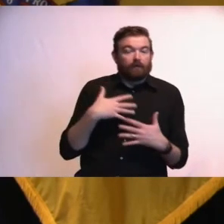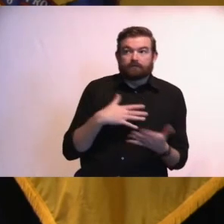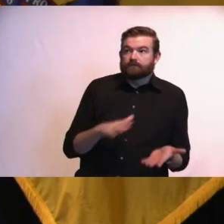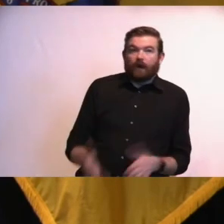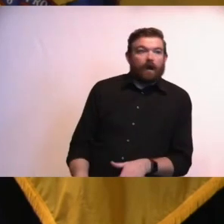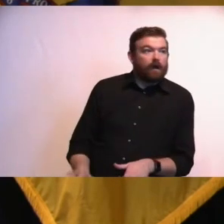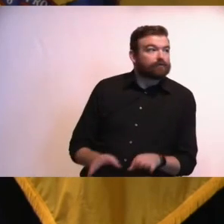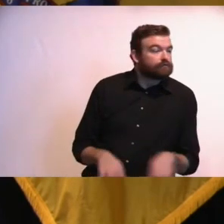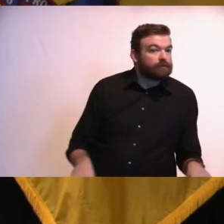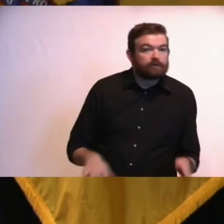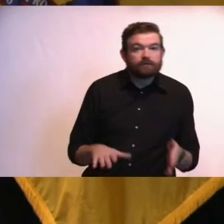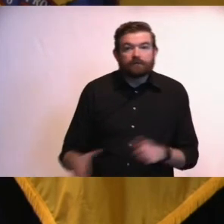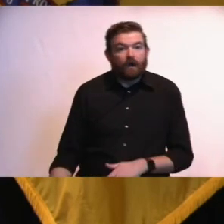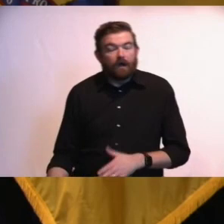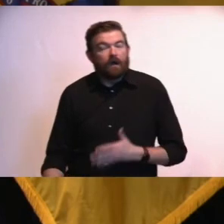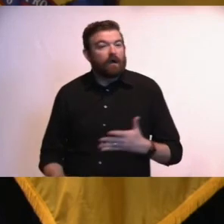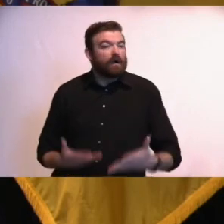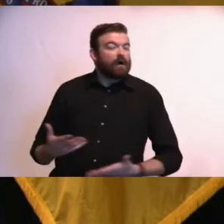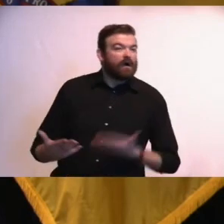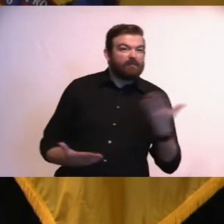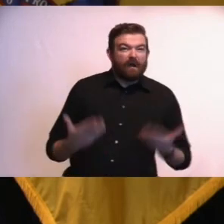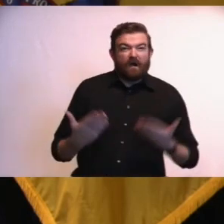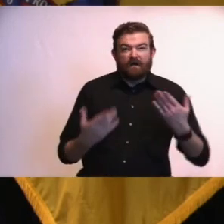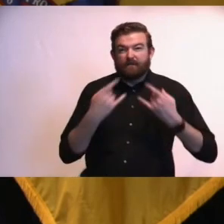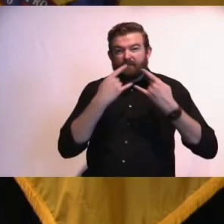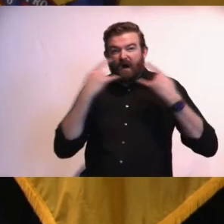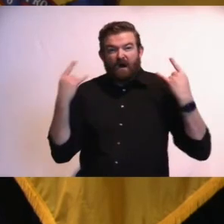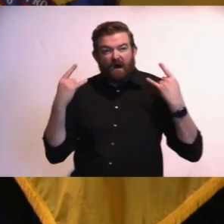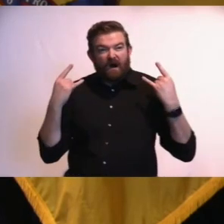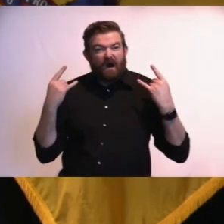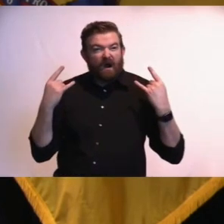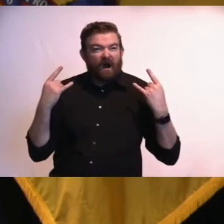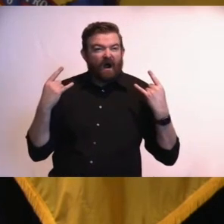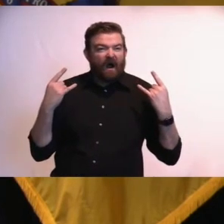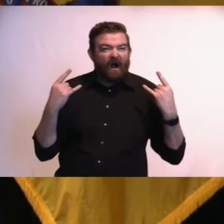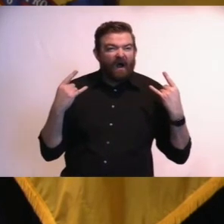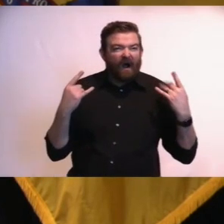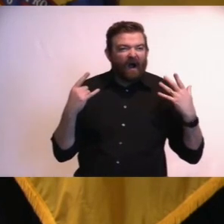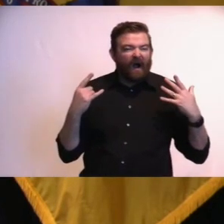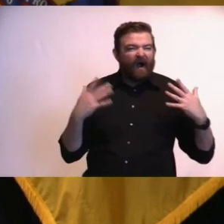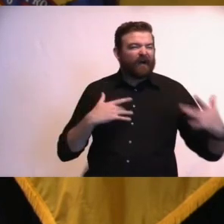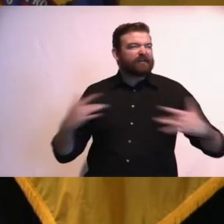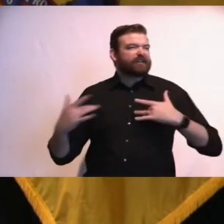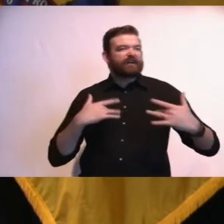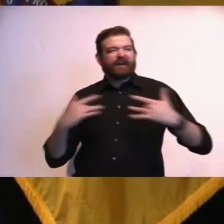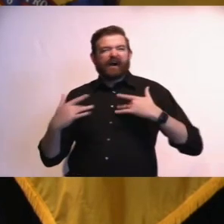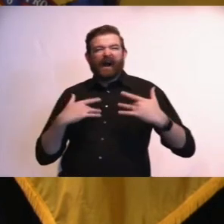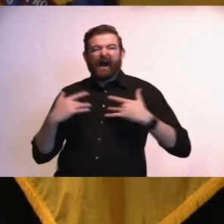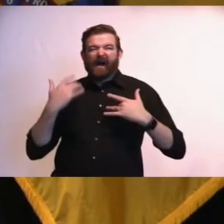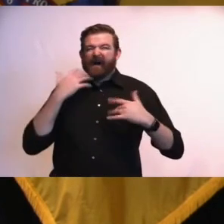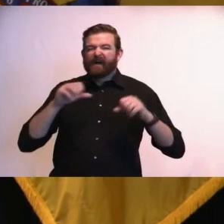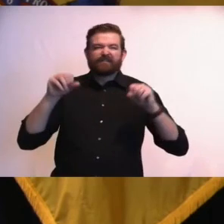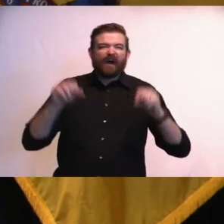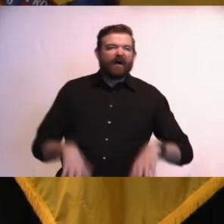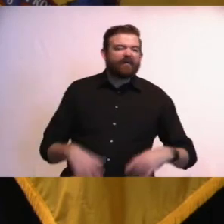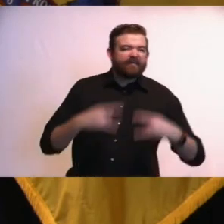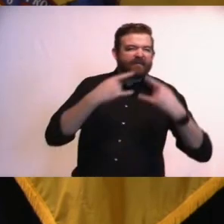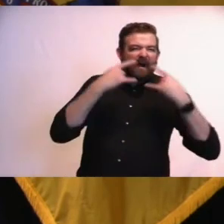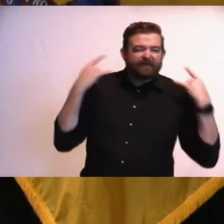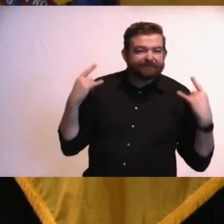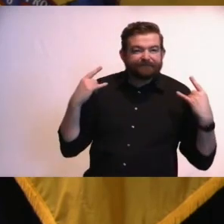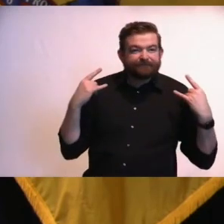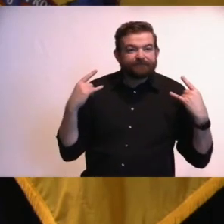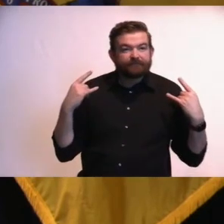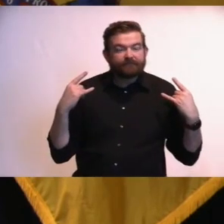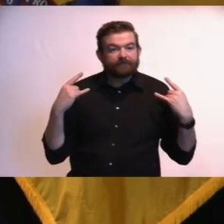that maybe the mask mandate is going to be dropped? What can you tell parents about this? Thank you. They're scared that it will be dropped?